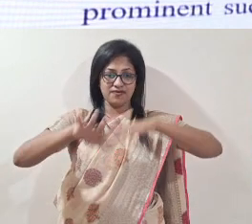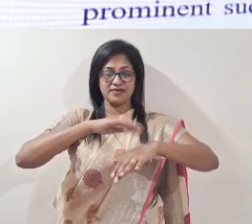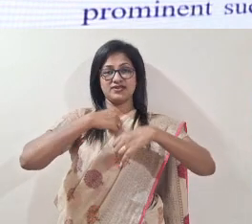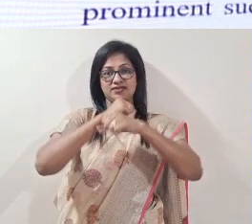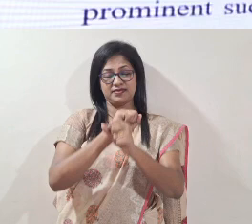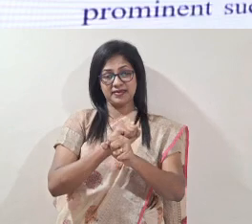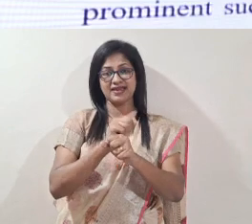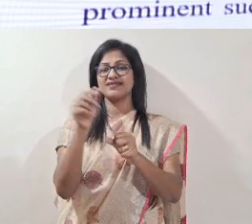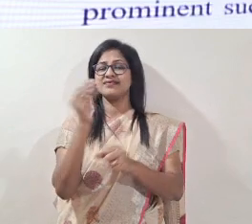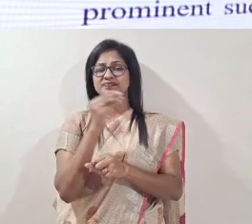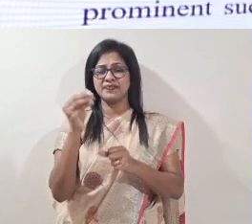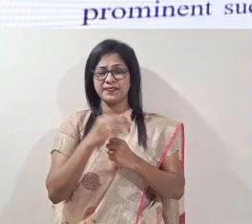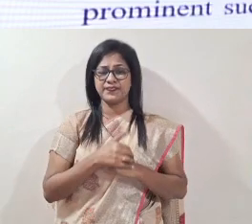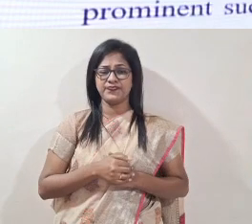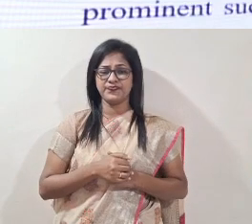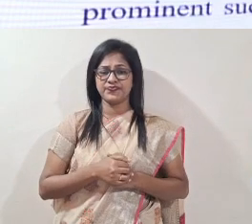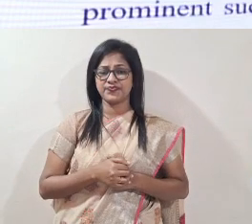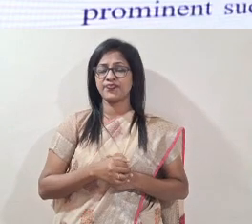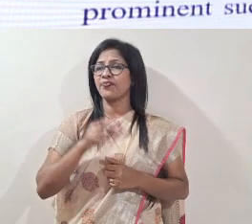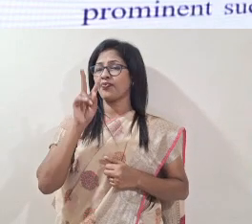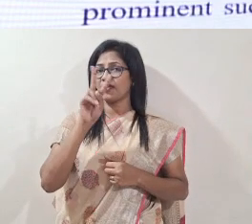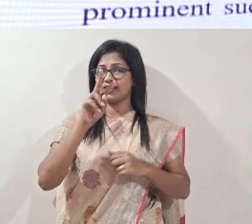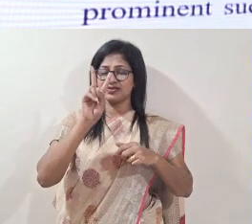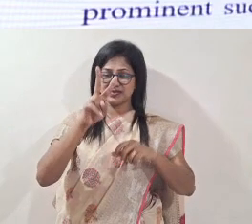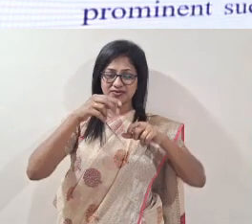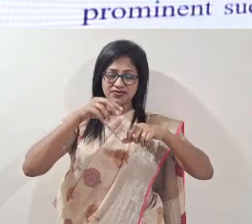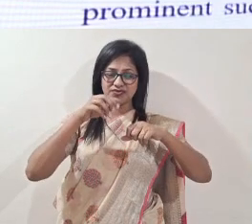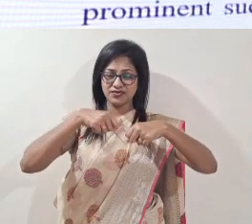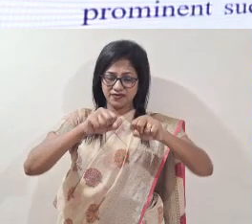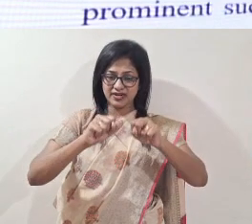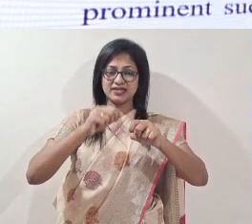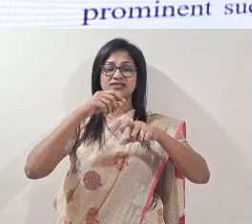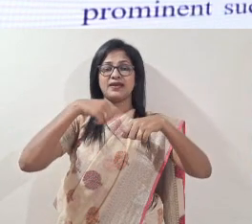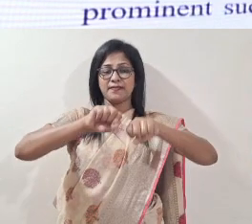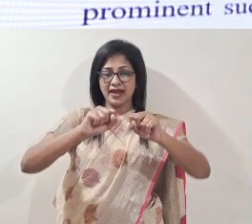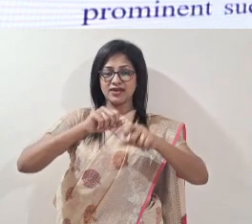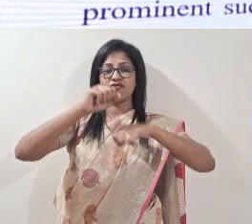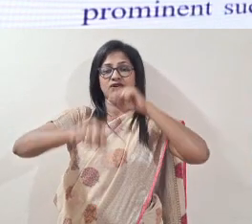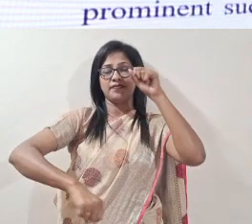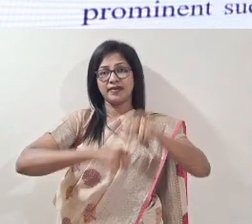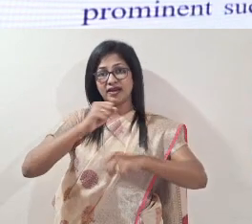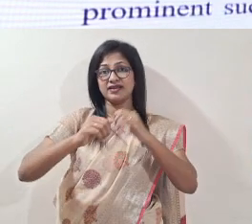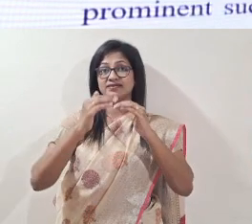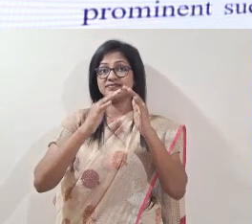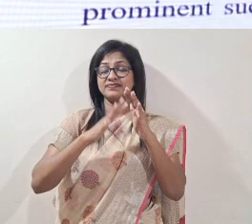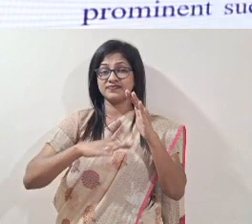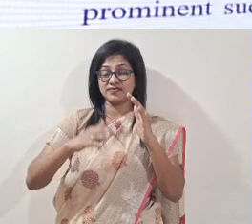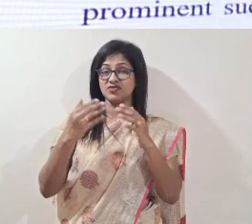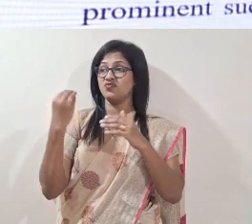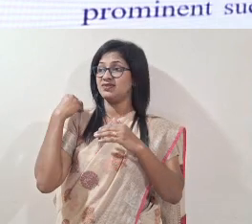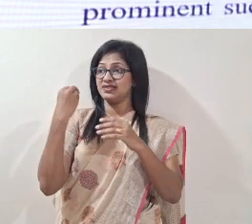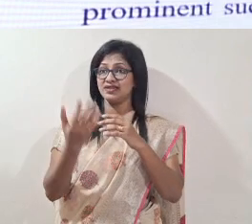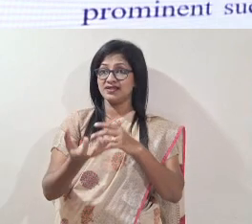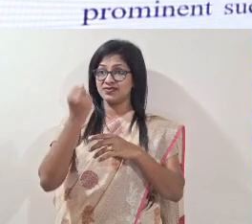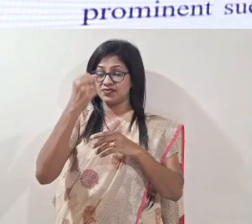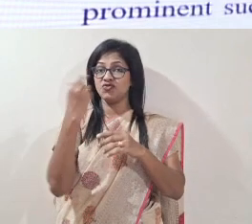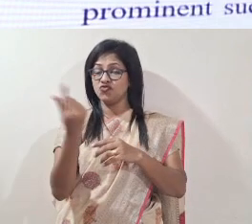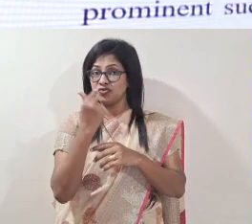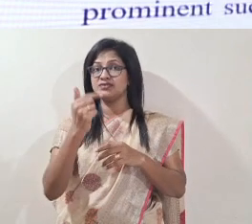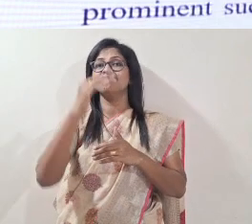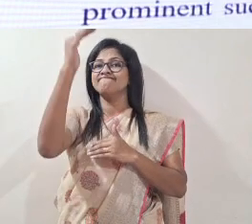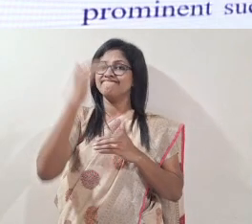so as the minimum width of the two-wheelers, as in the overhang or the leg guard of the bikes, that is restricted,